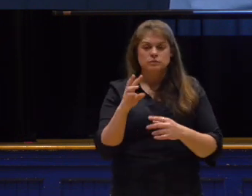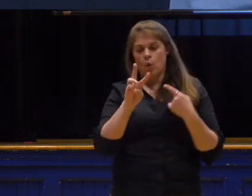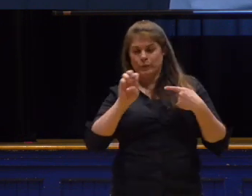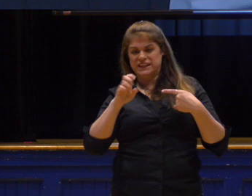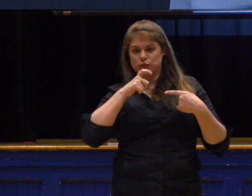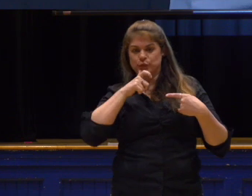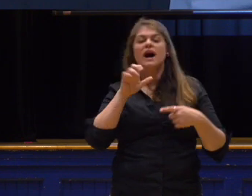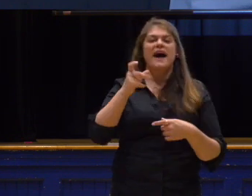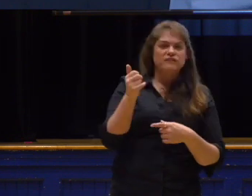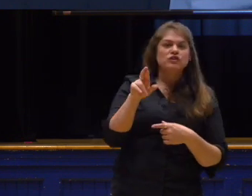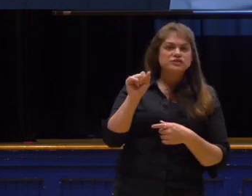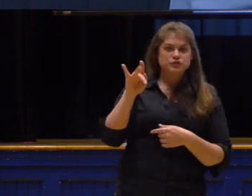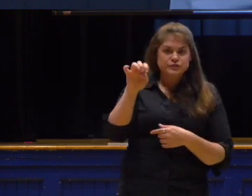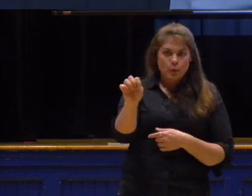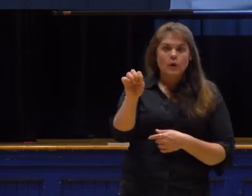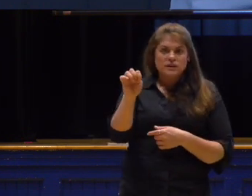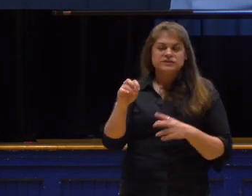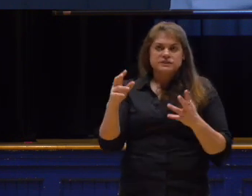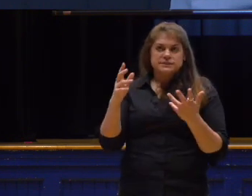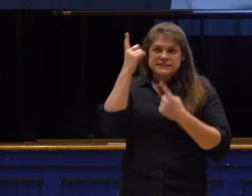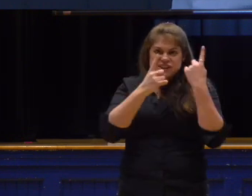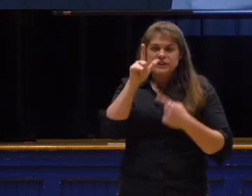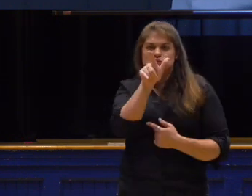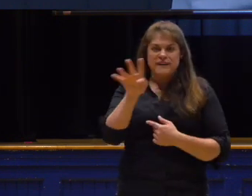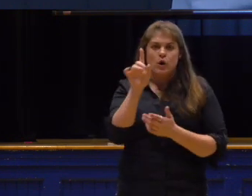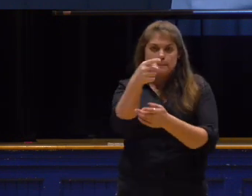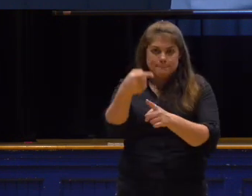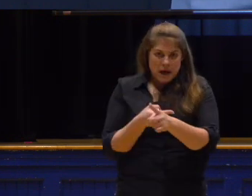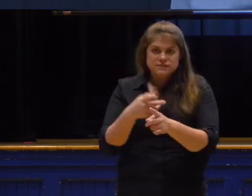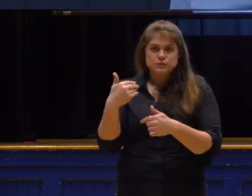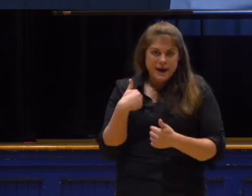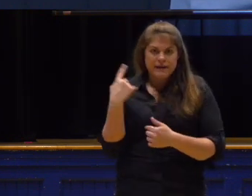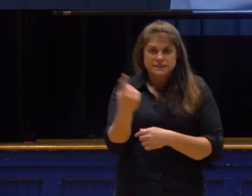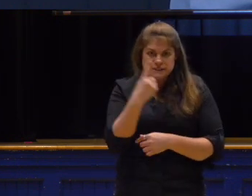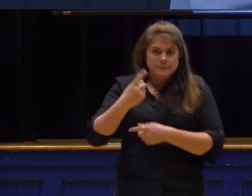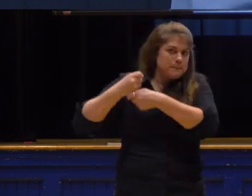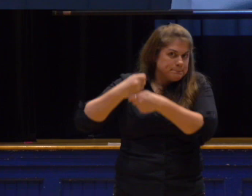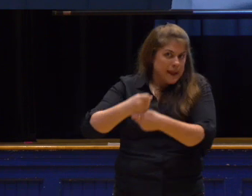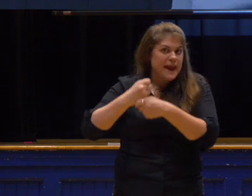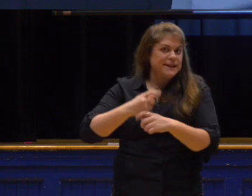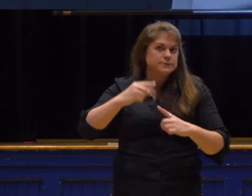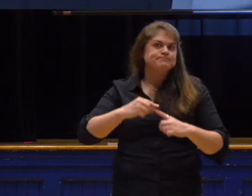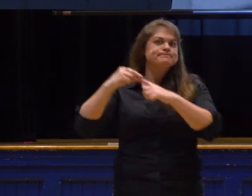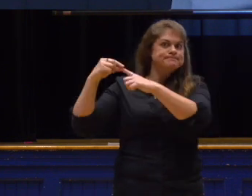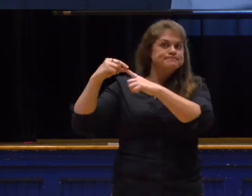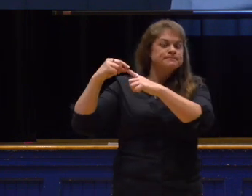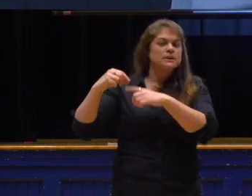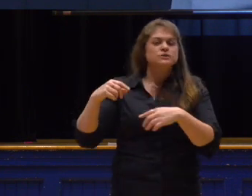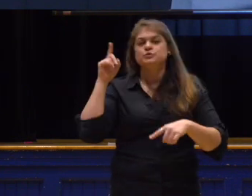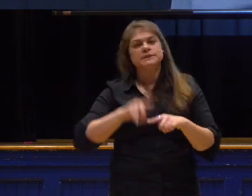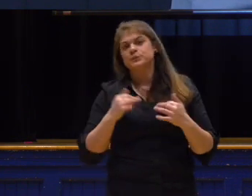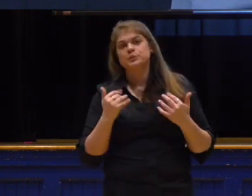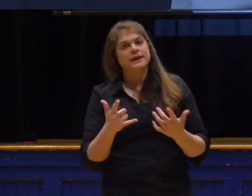we, Eversource is looking at 24 months for having something manufactured. You can't